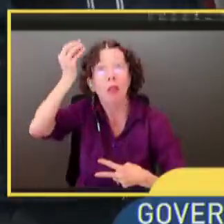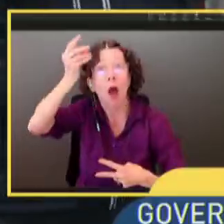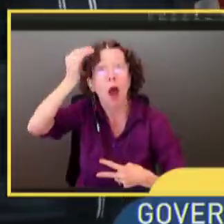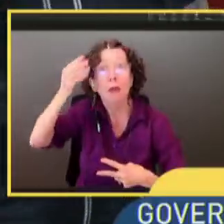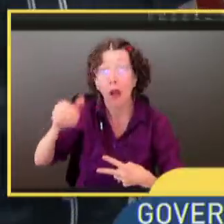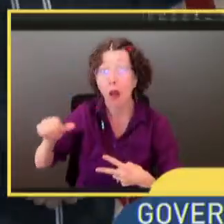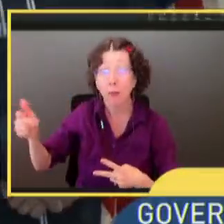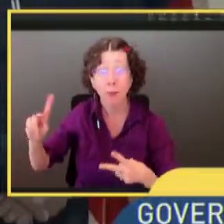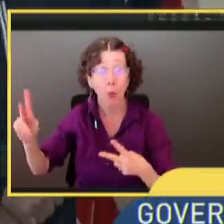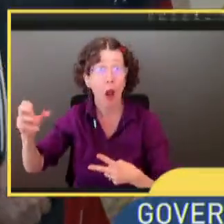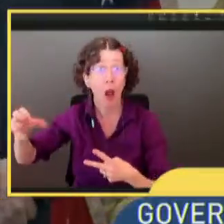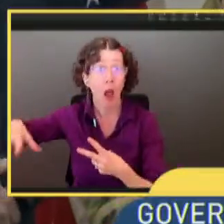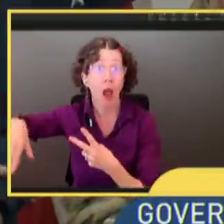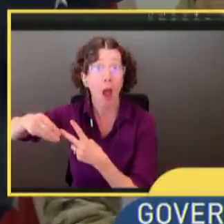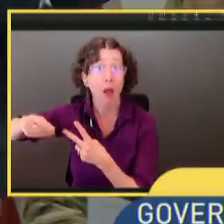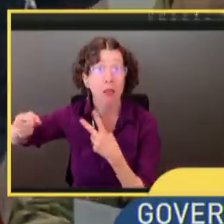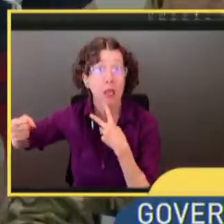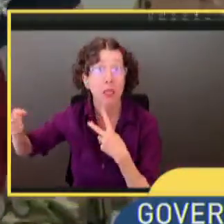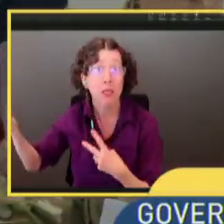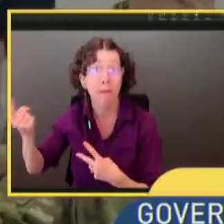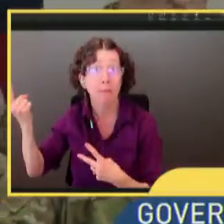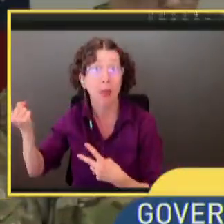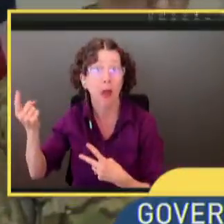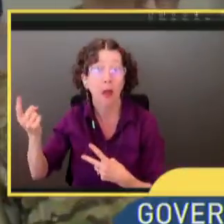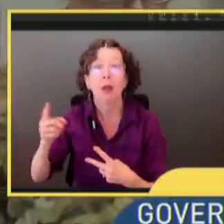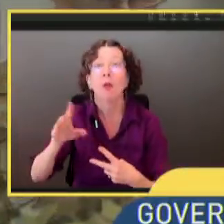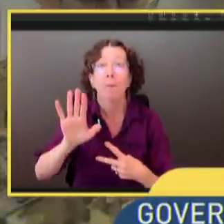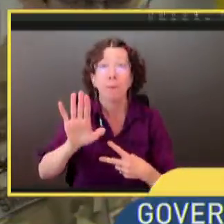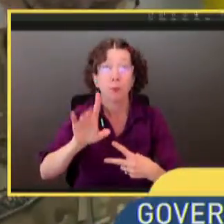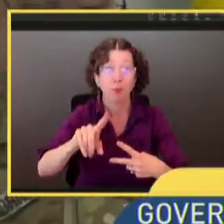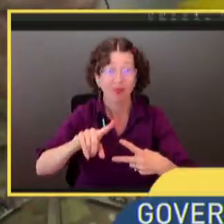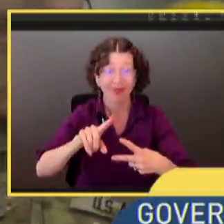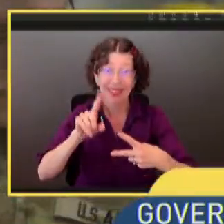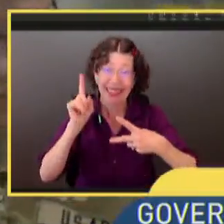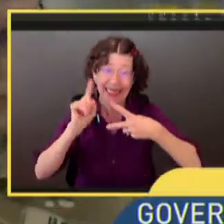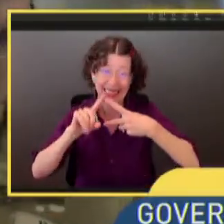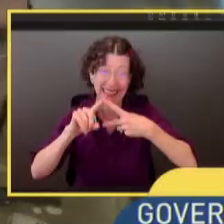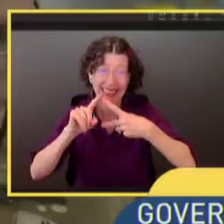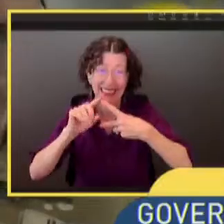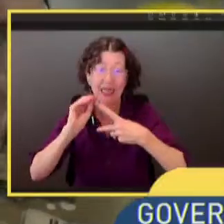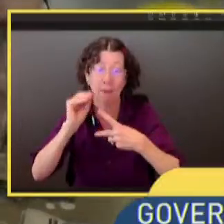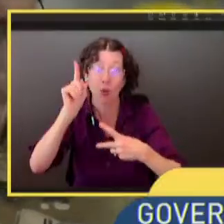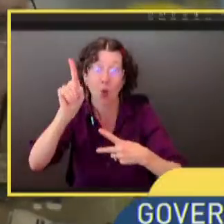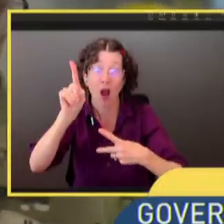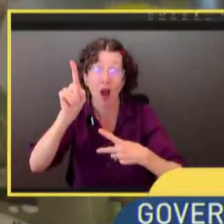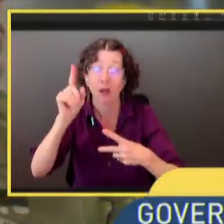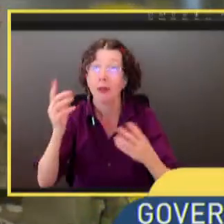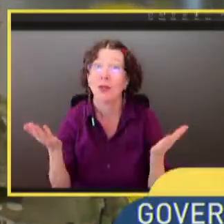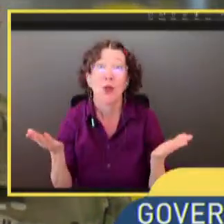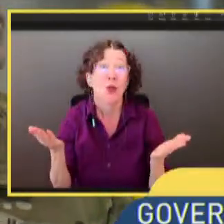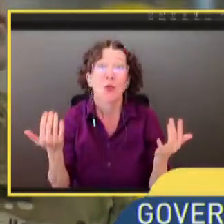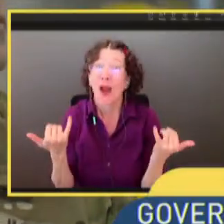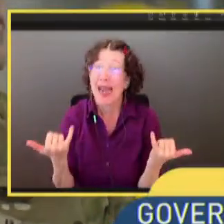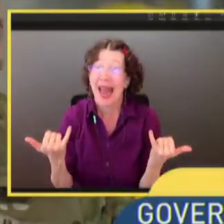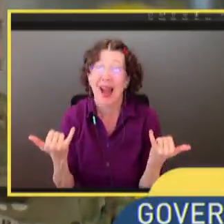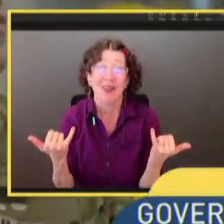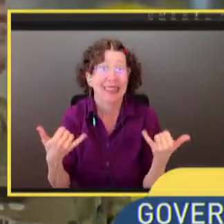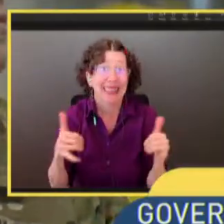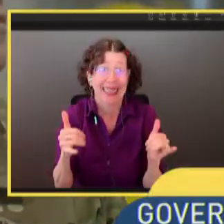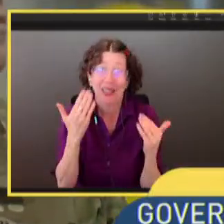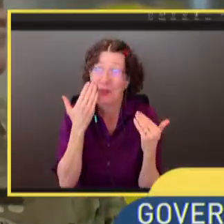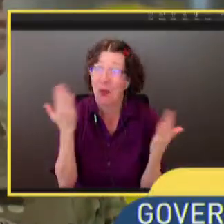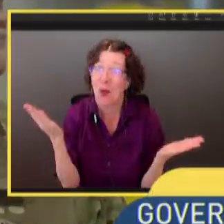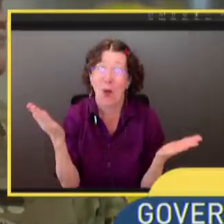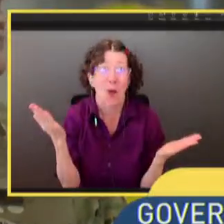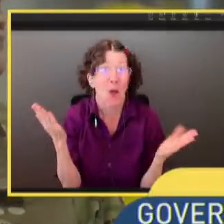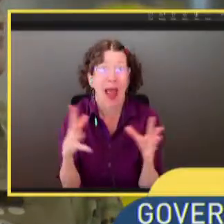going forward to address the levee system, repaired as needed? I guess a couple of thoughts I'll say, but